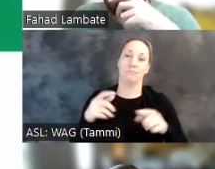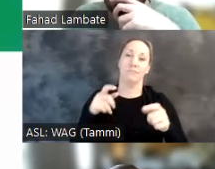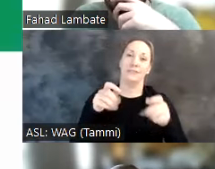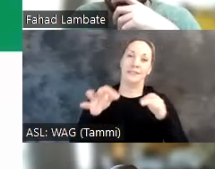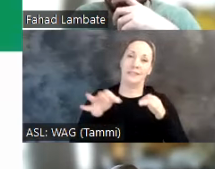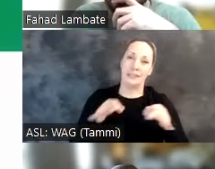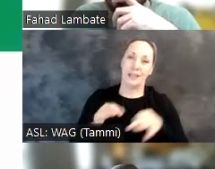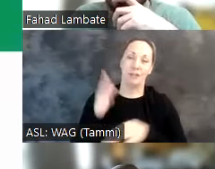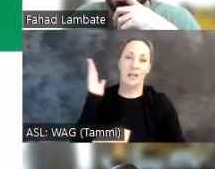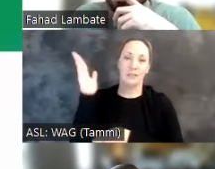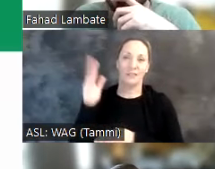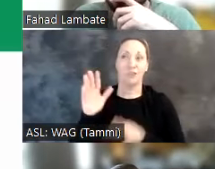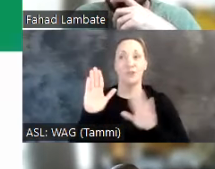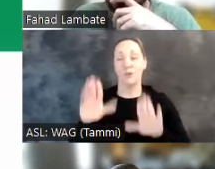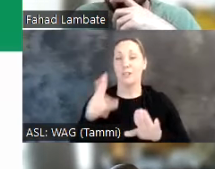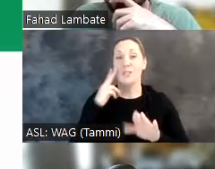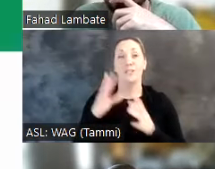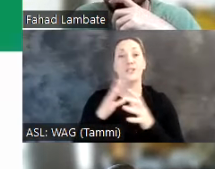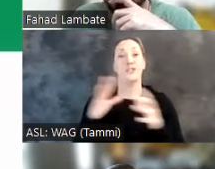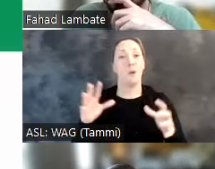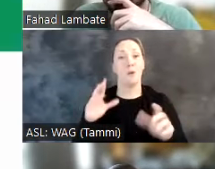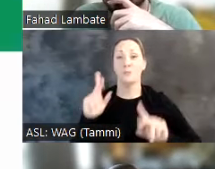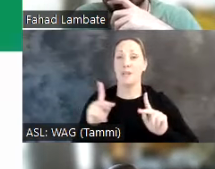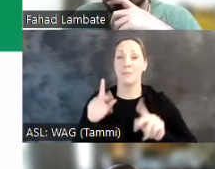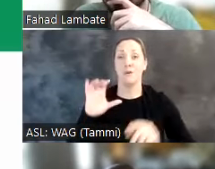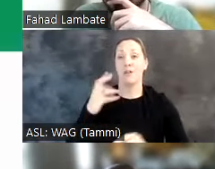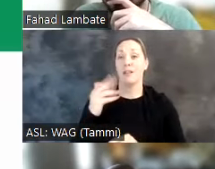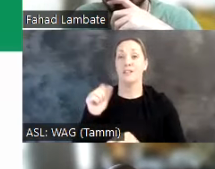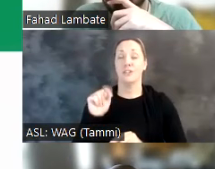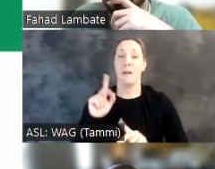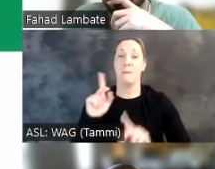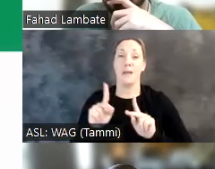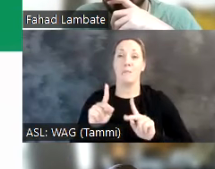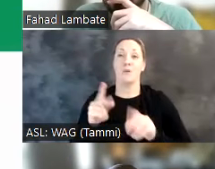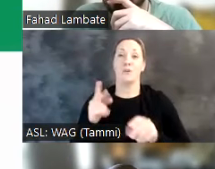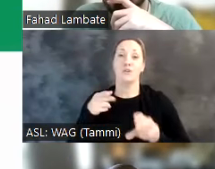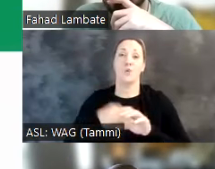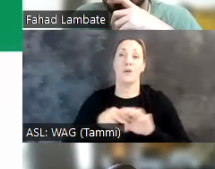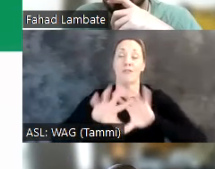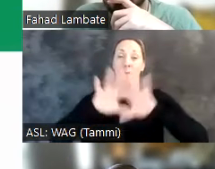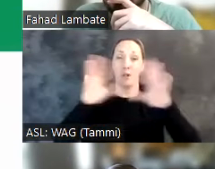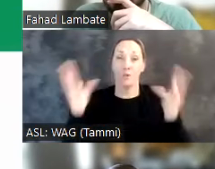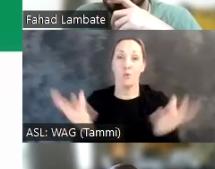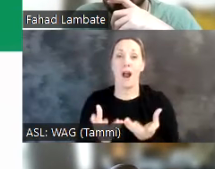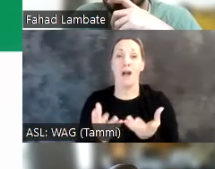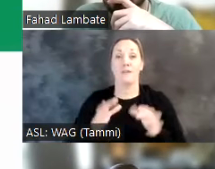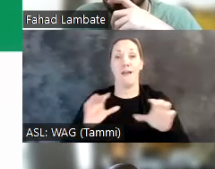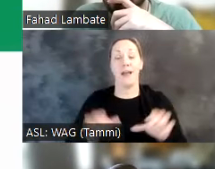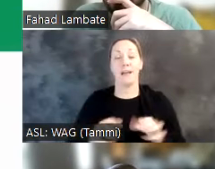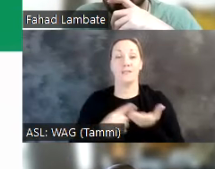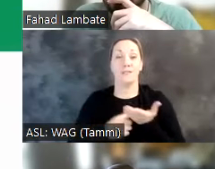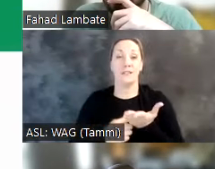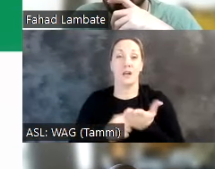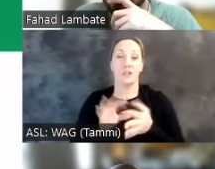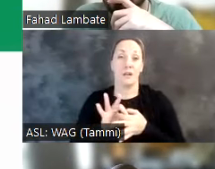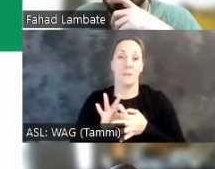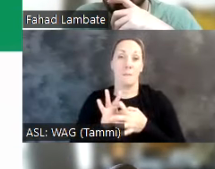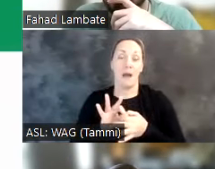much activity in the chat, people joining from all around the globe and active discussions over questions that came